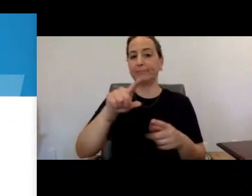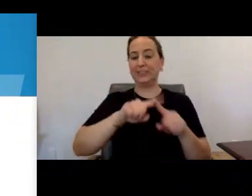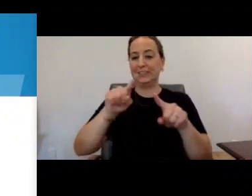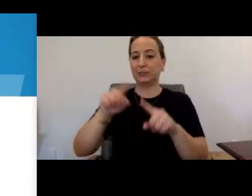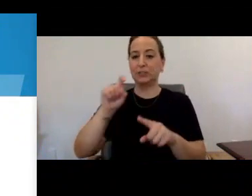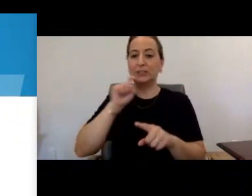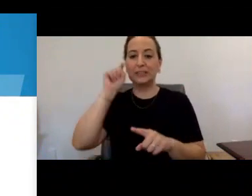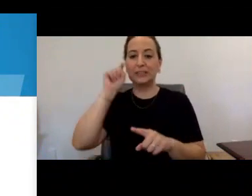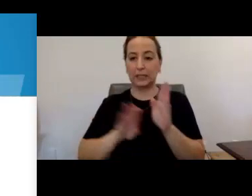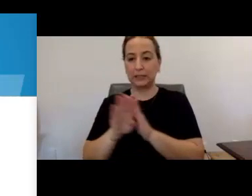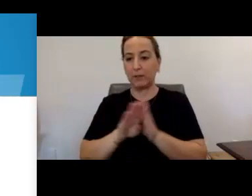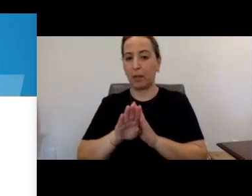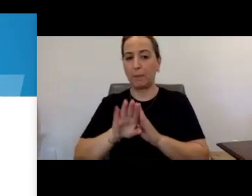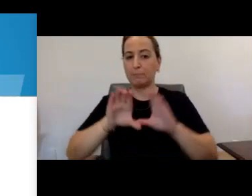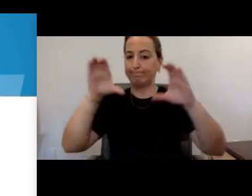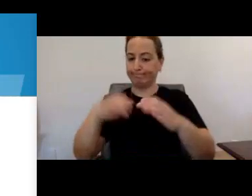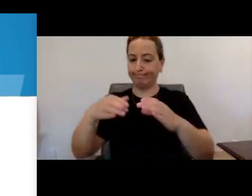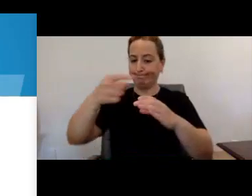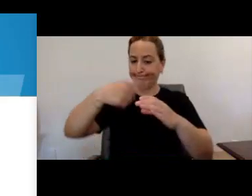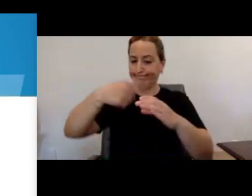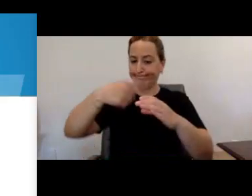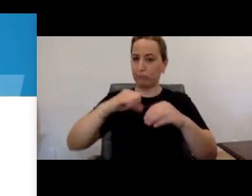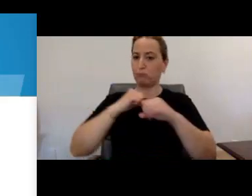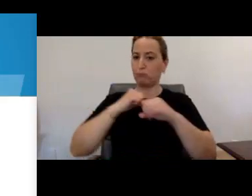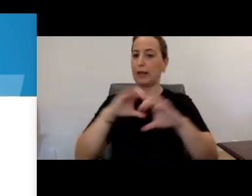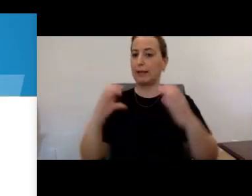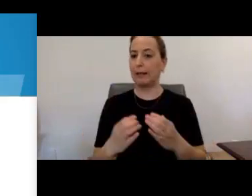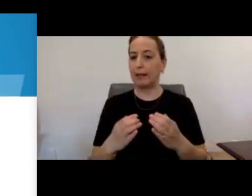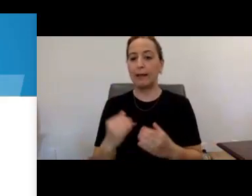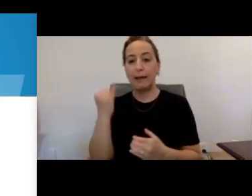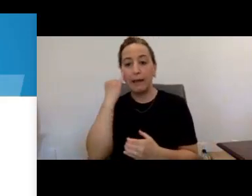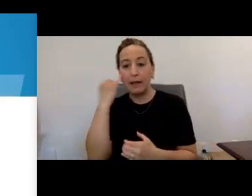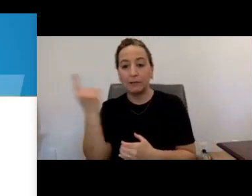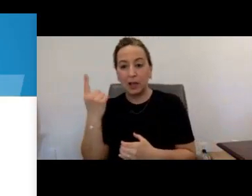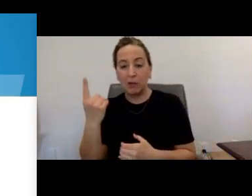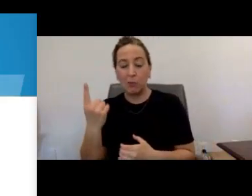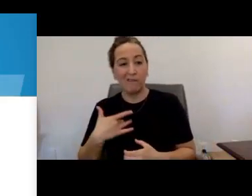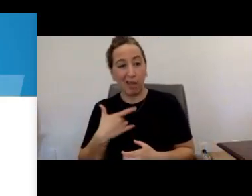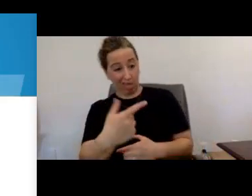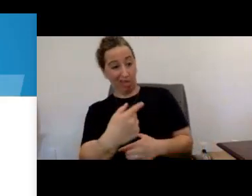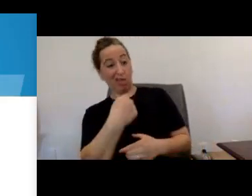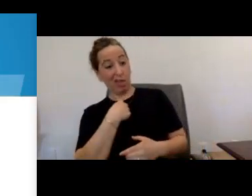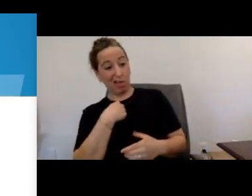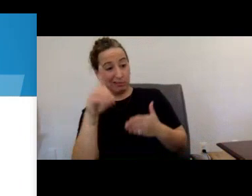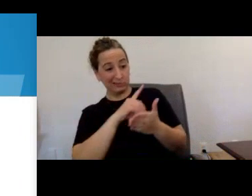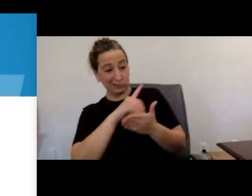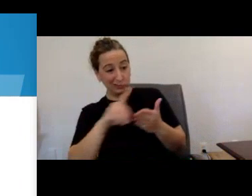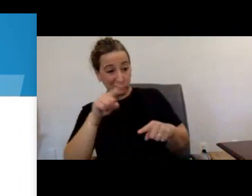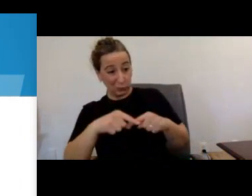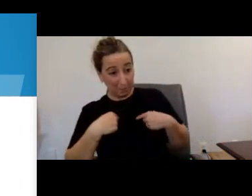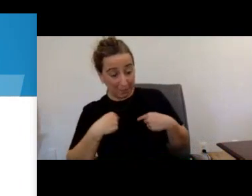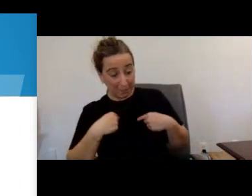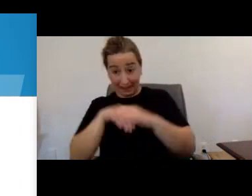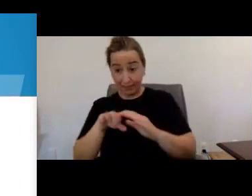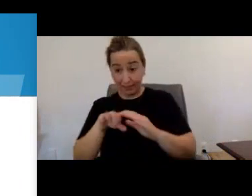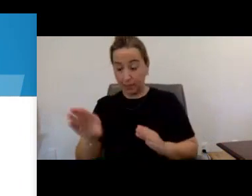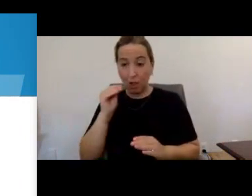under the protected class of sex. So if someone believes that they have experienced discrimination in their housing on the basis